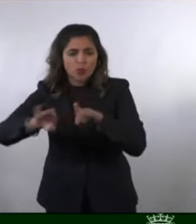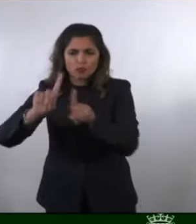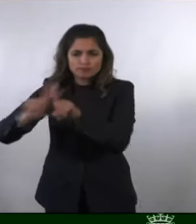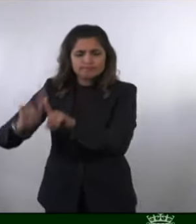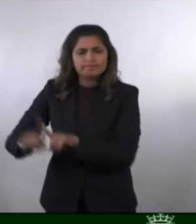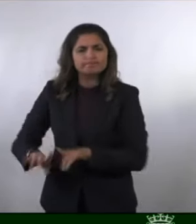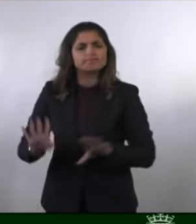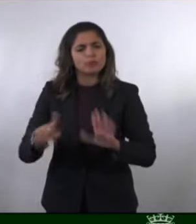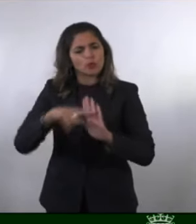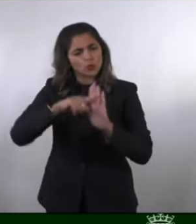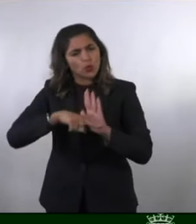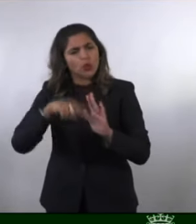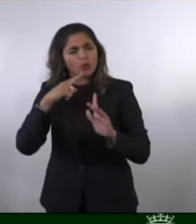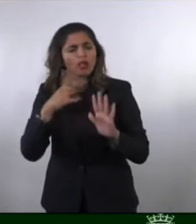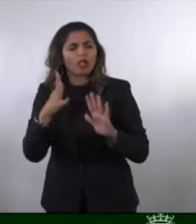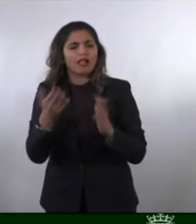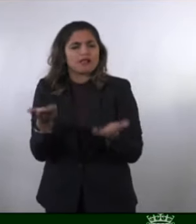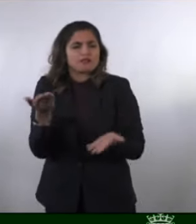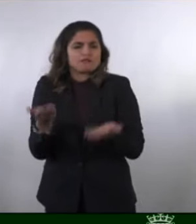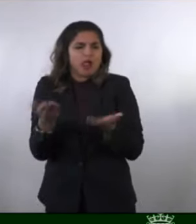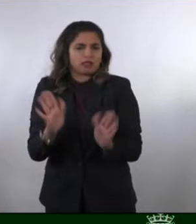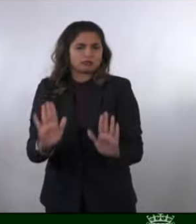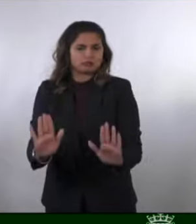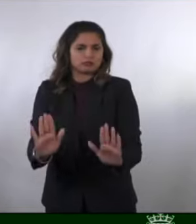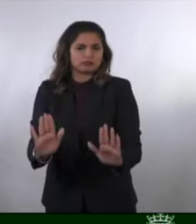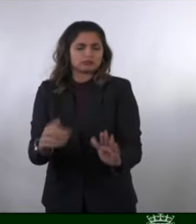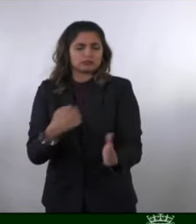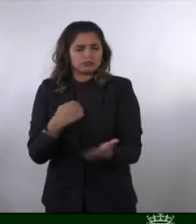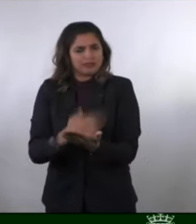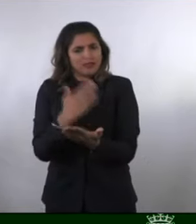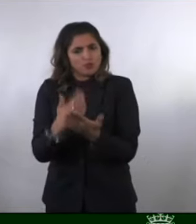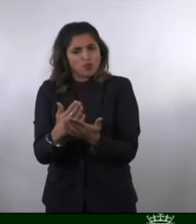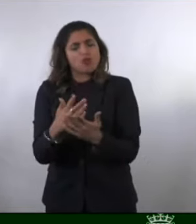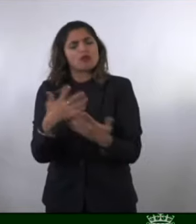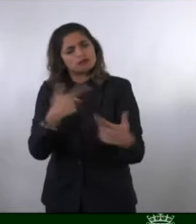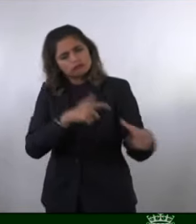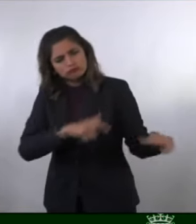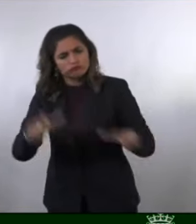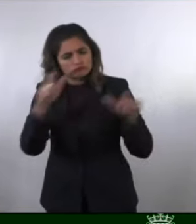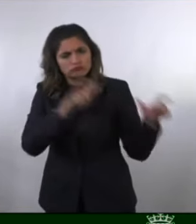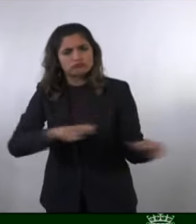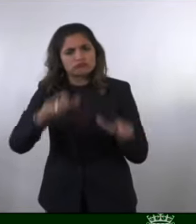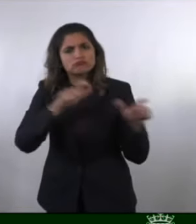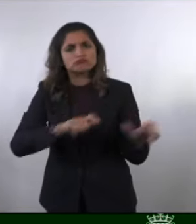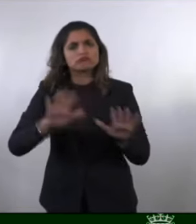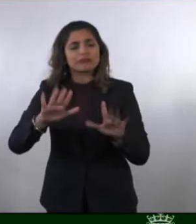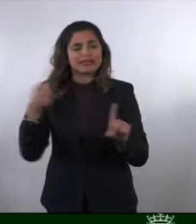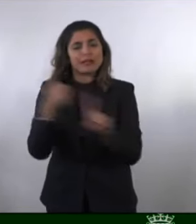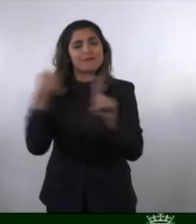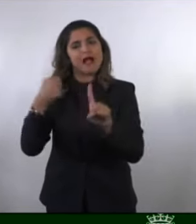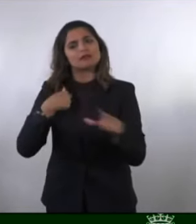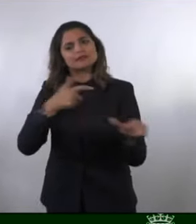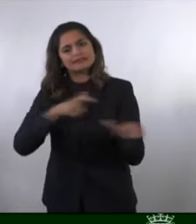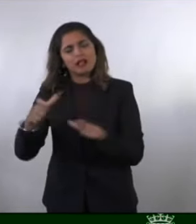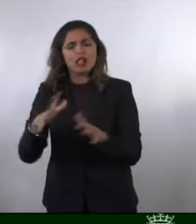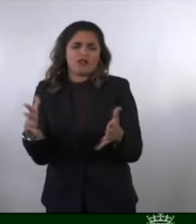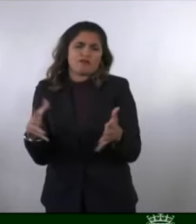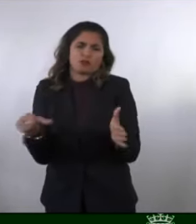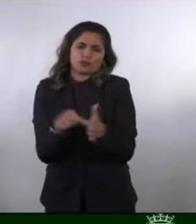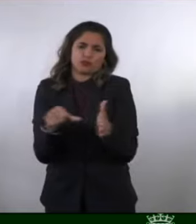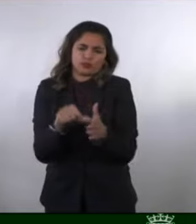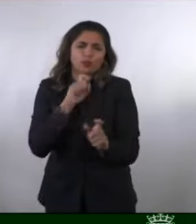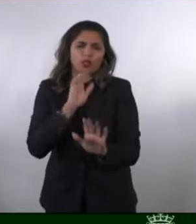that the balance of the impact of these should continue to be tough. And